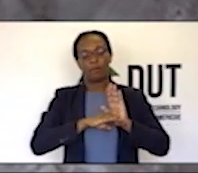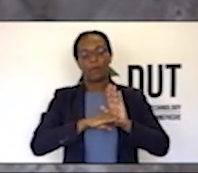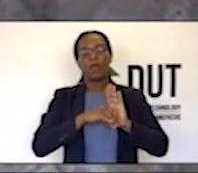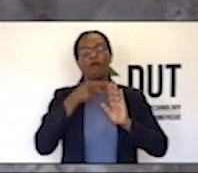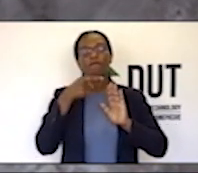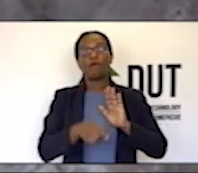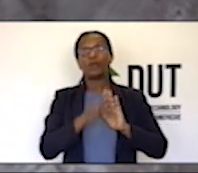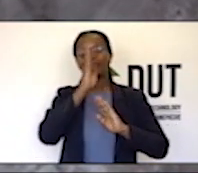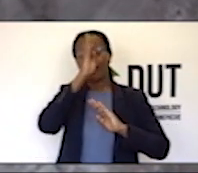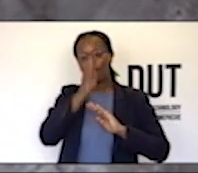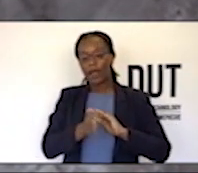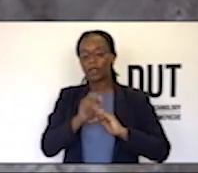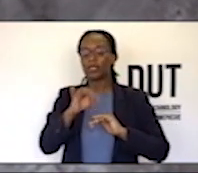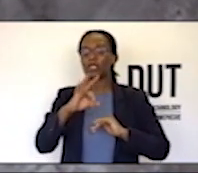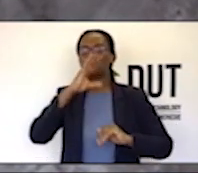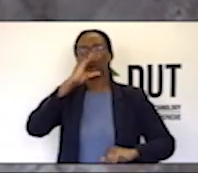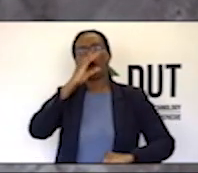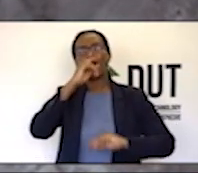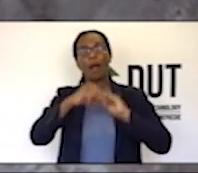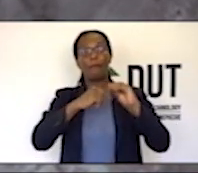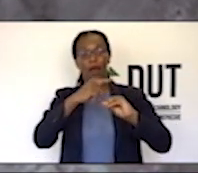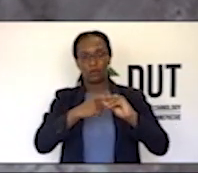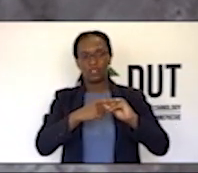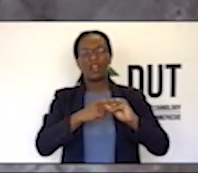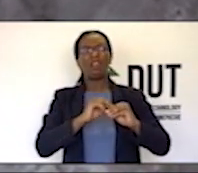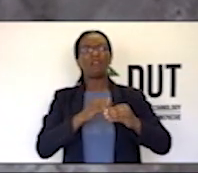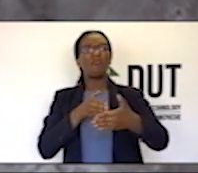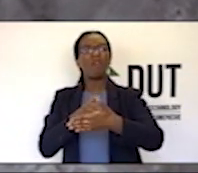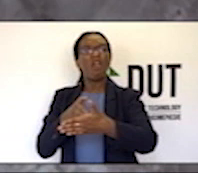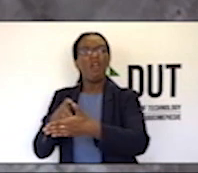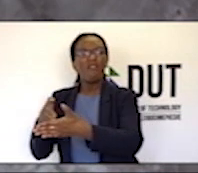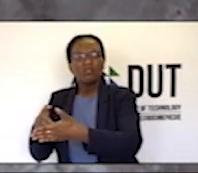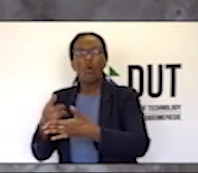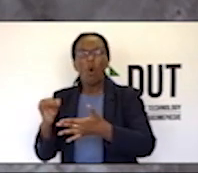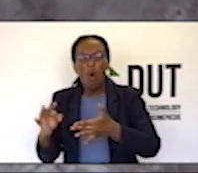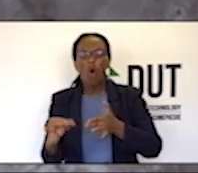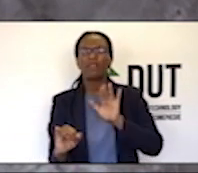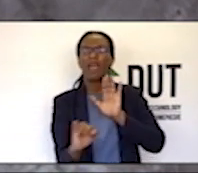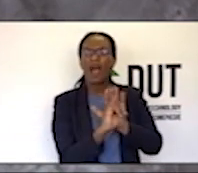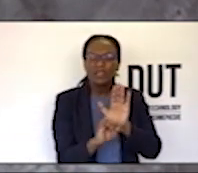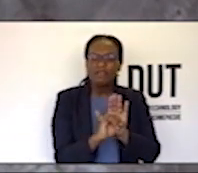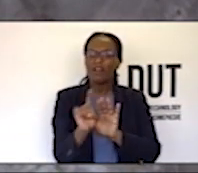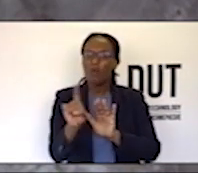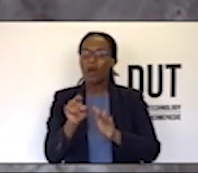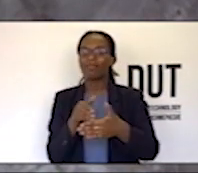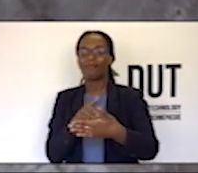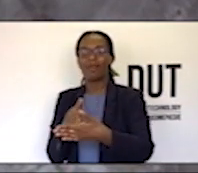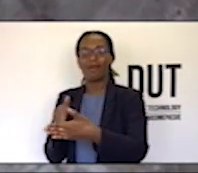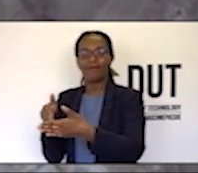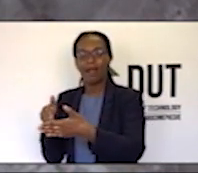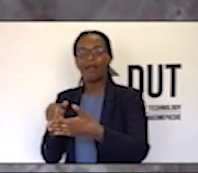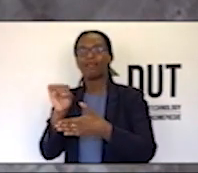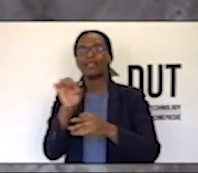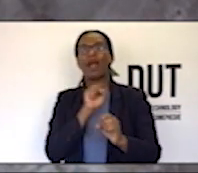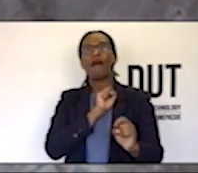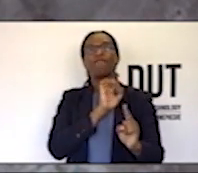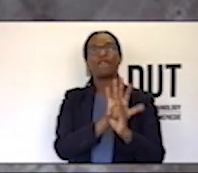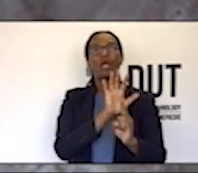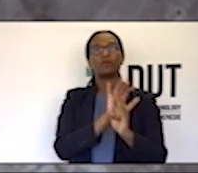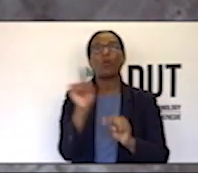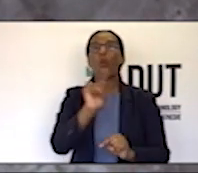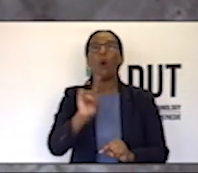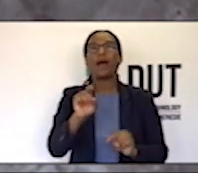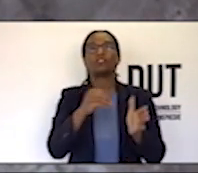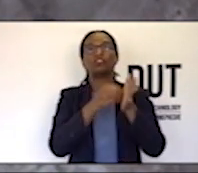that directly addresses the barriers or the identified barriers affected by